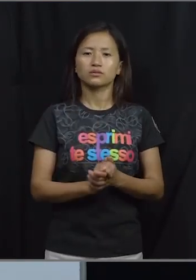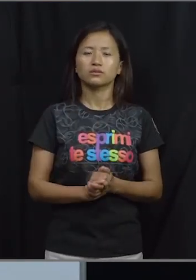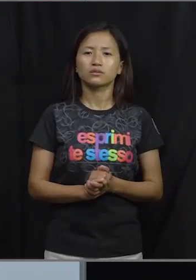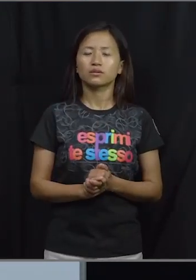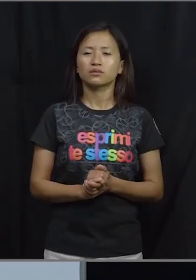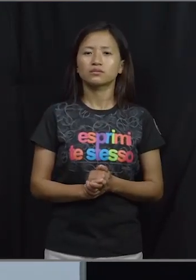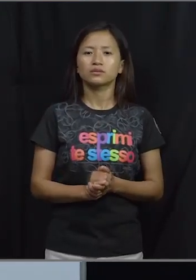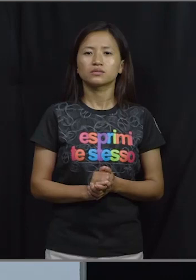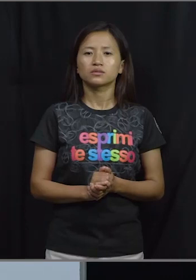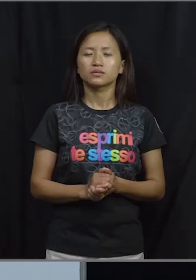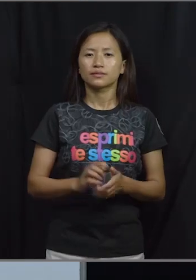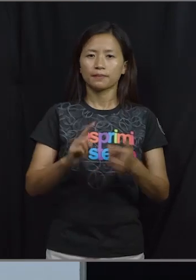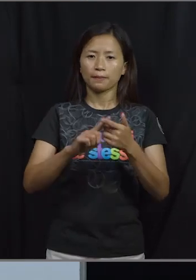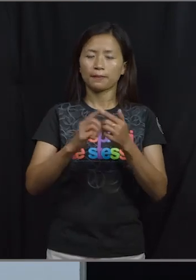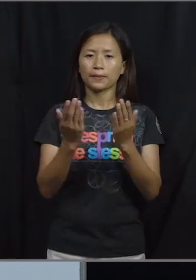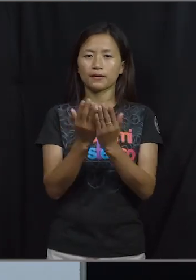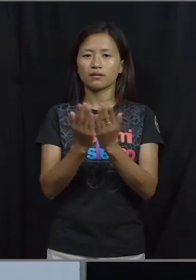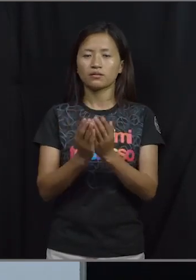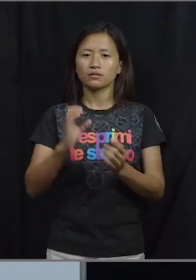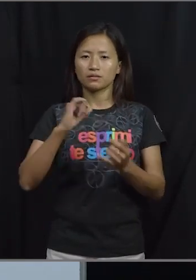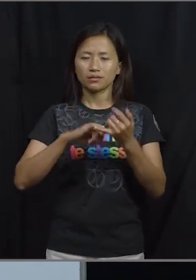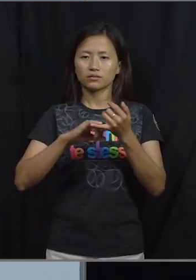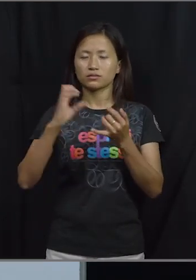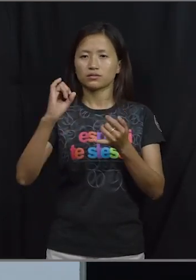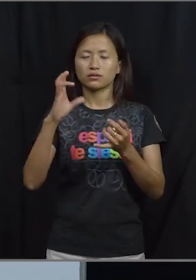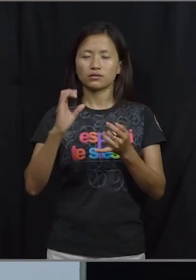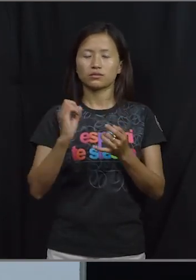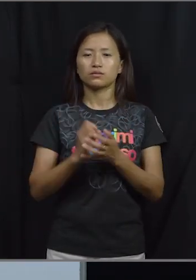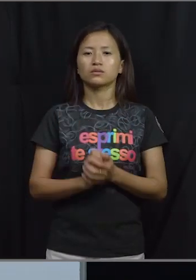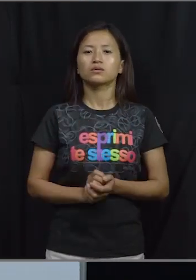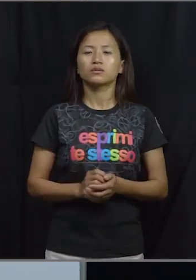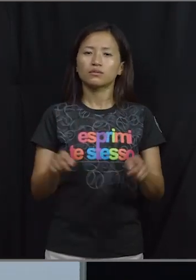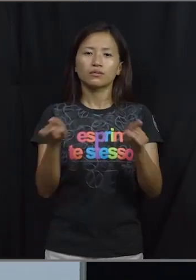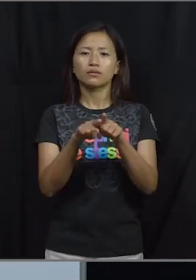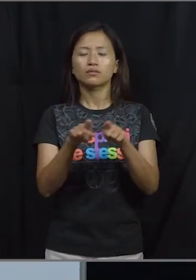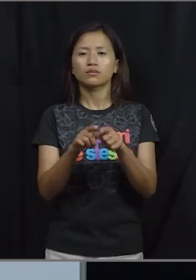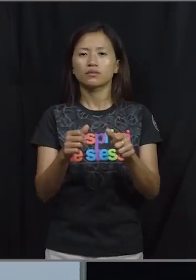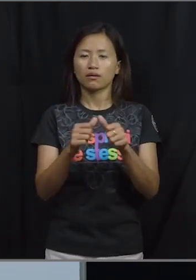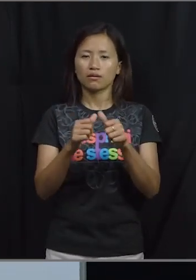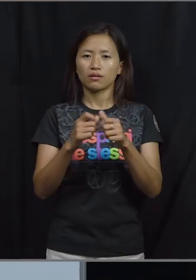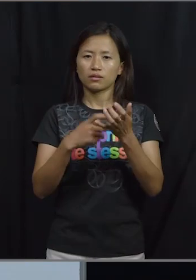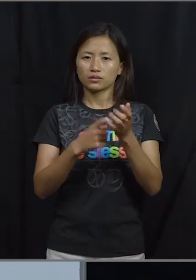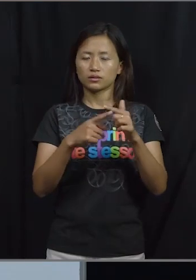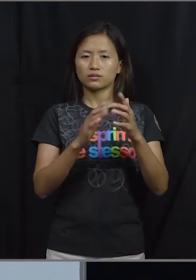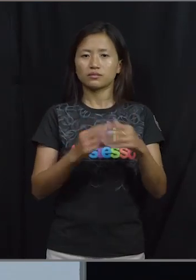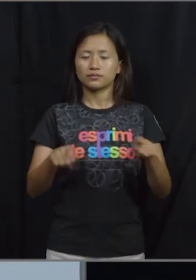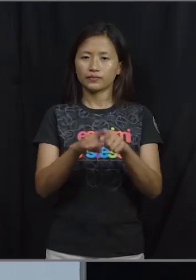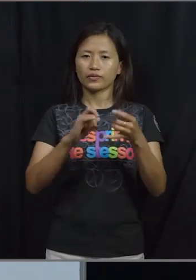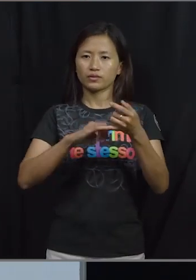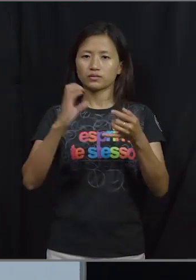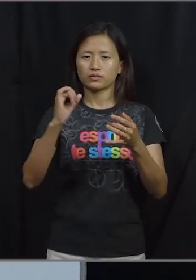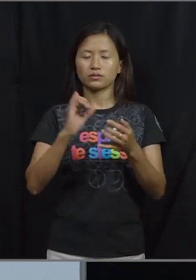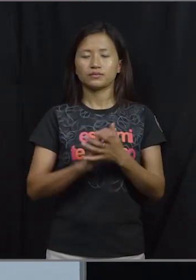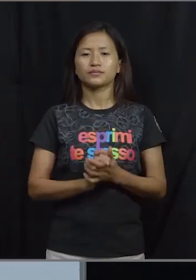that education or psychology, educational psychology, is both an art and a science, isn't it? So